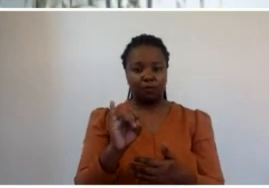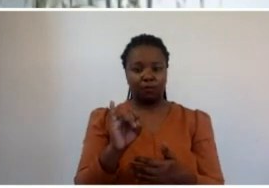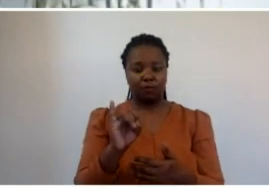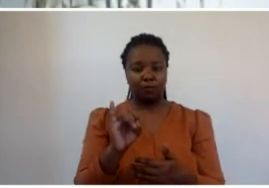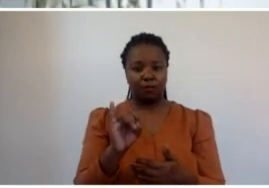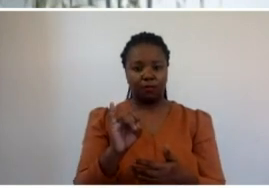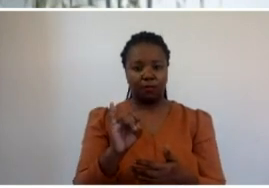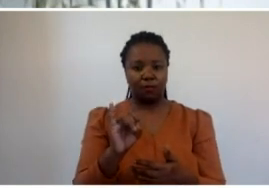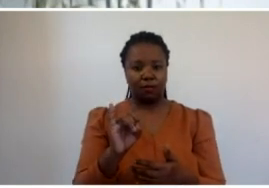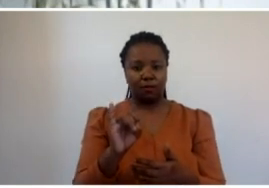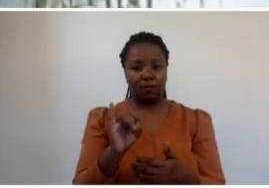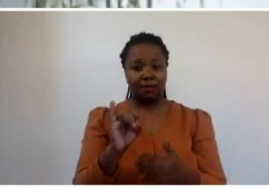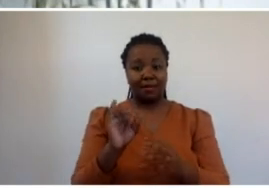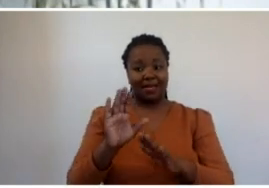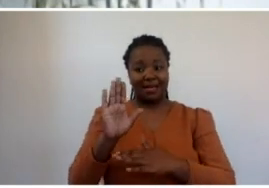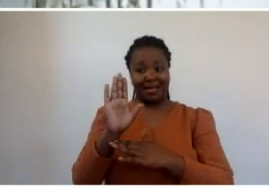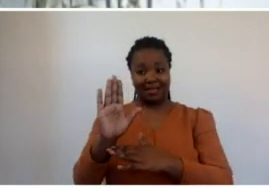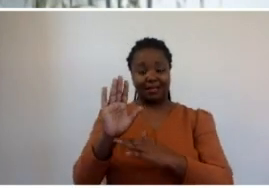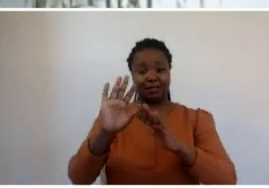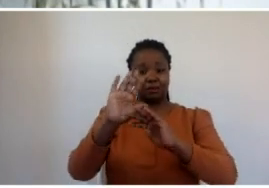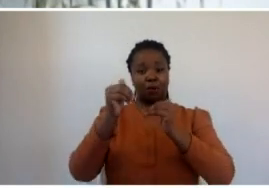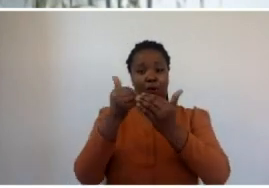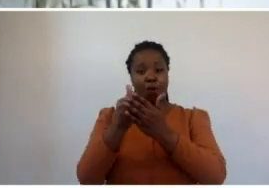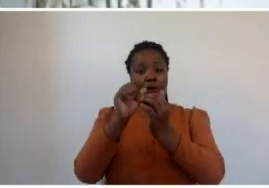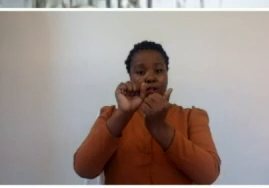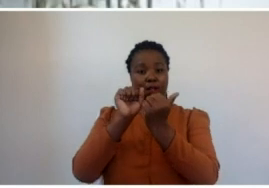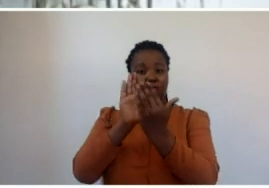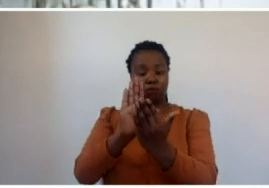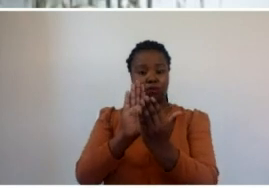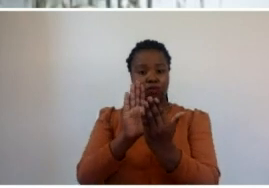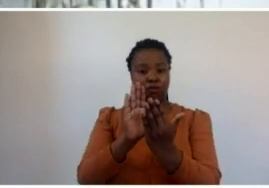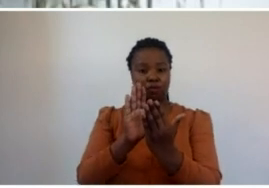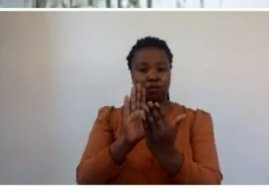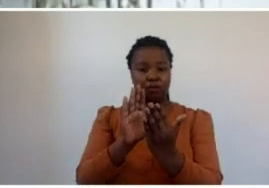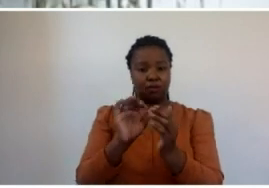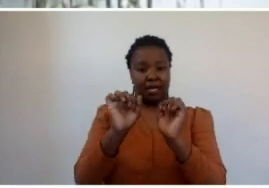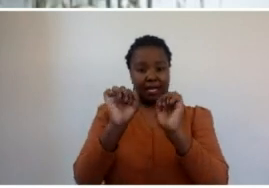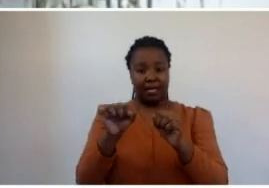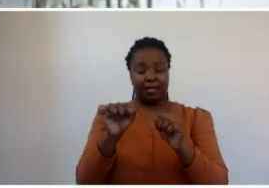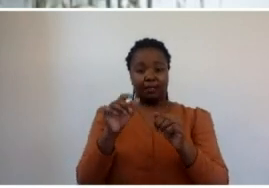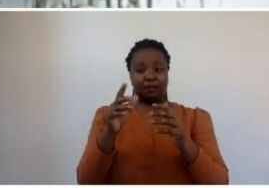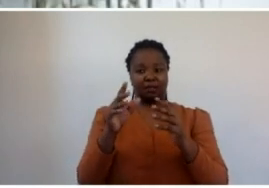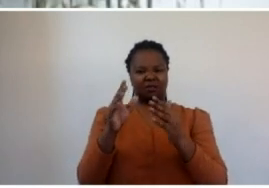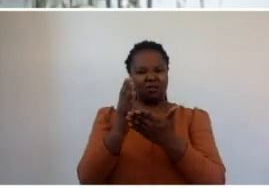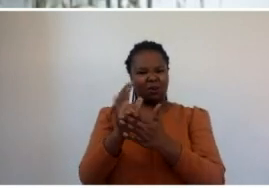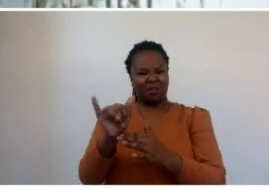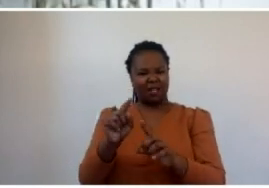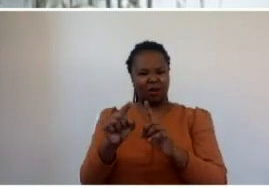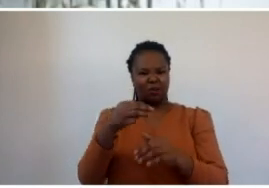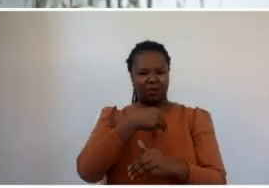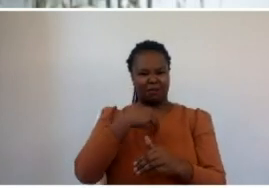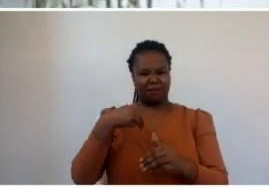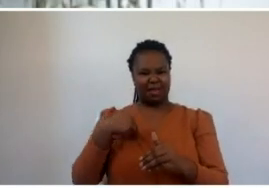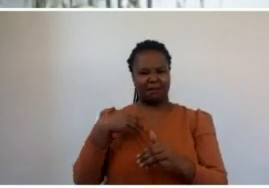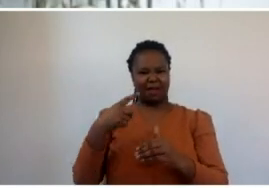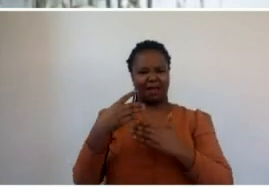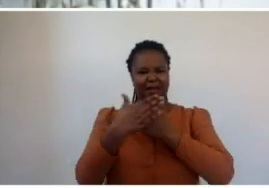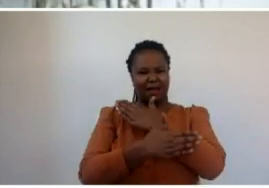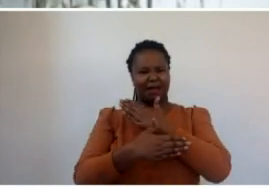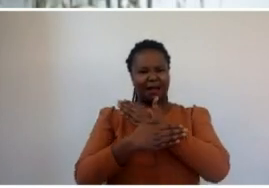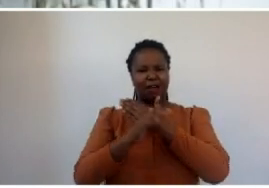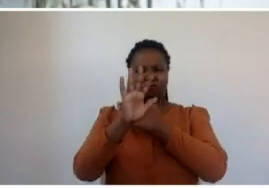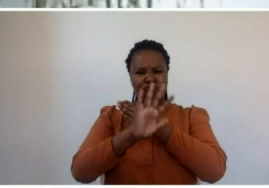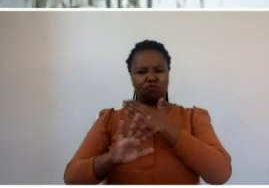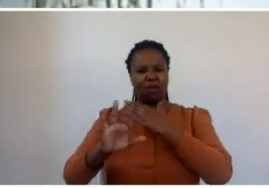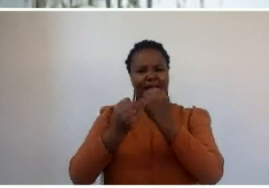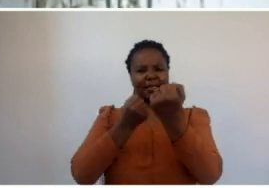on a whole school approach to assess the extent to which member states are protecting and supporting LGBTQI learners, both